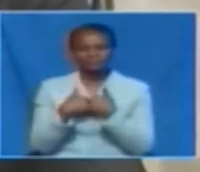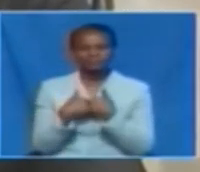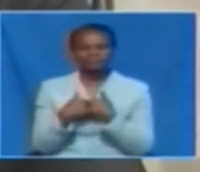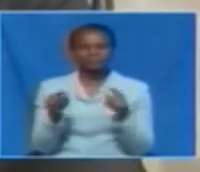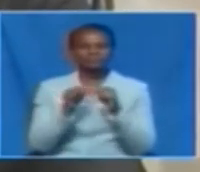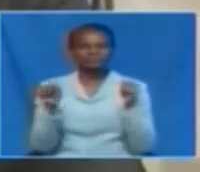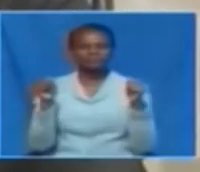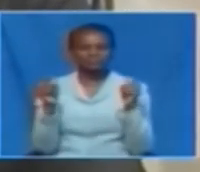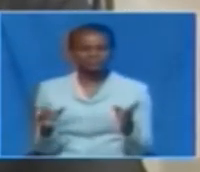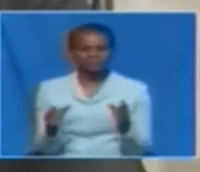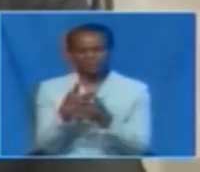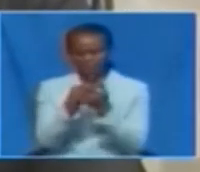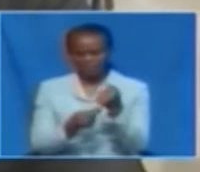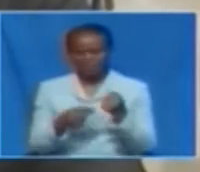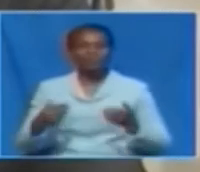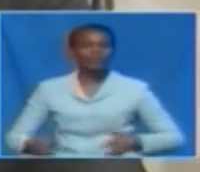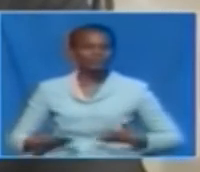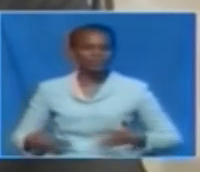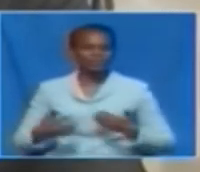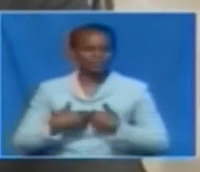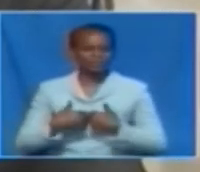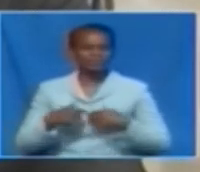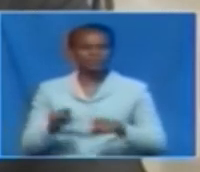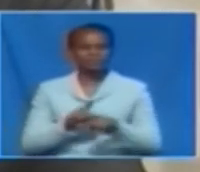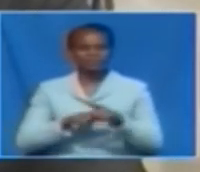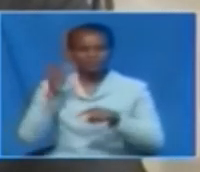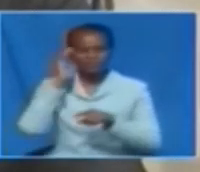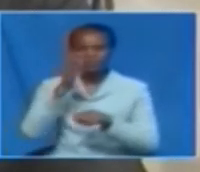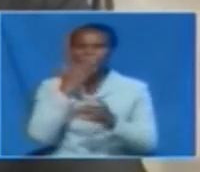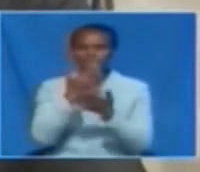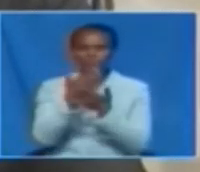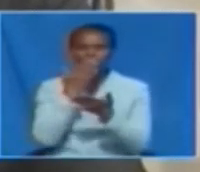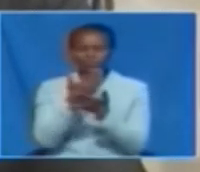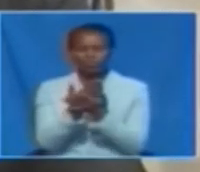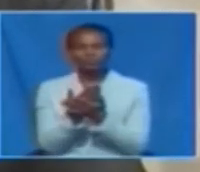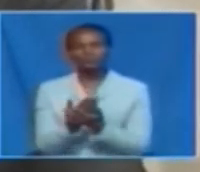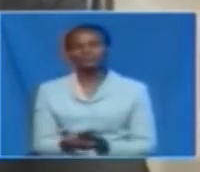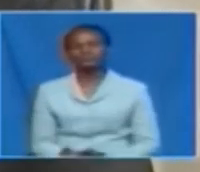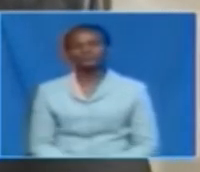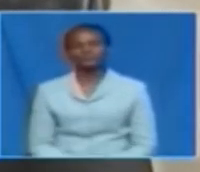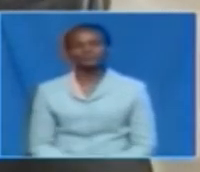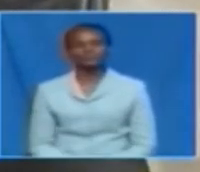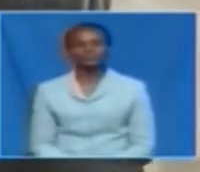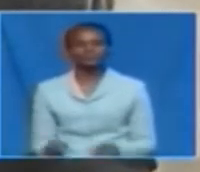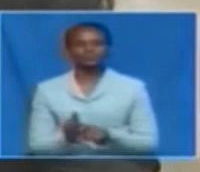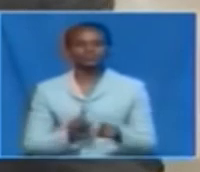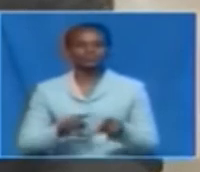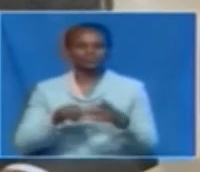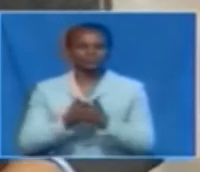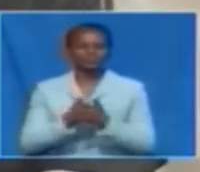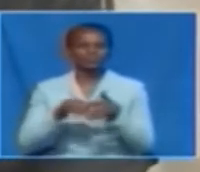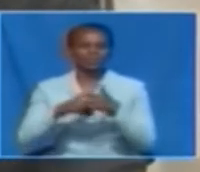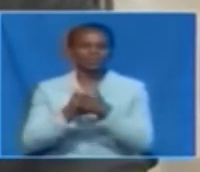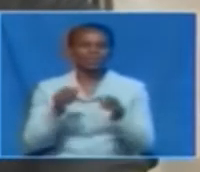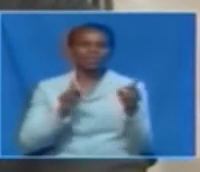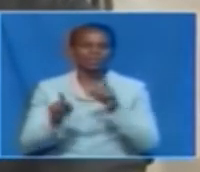table, that if both sides are happy, then it looks and it's going to be a good arrangement. And even looking at the reactions